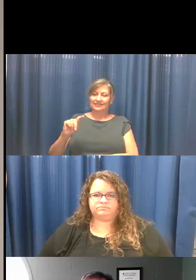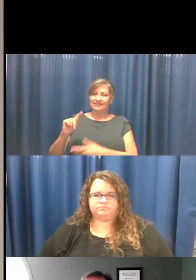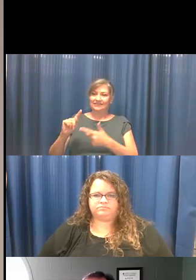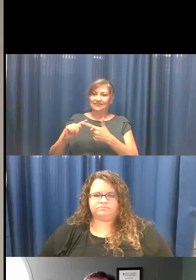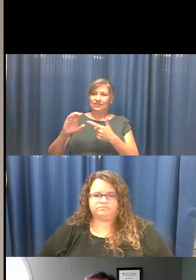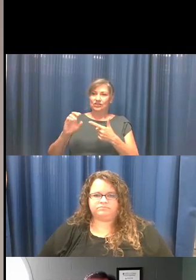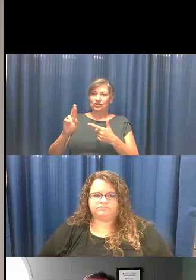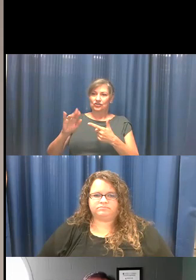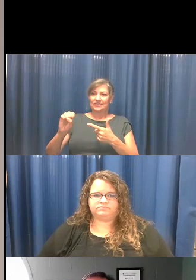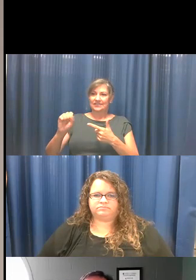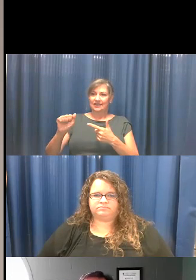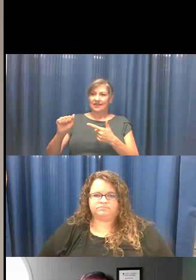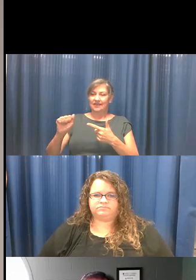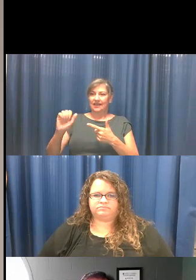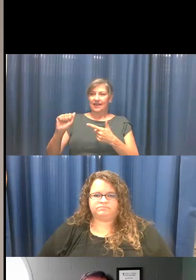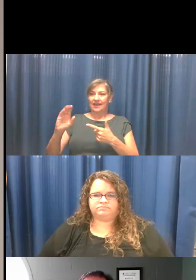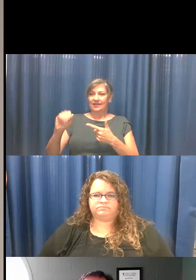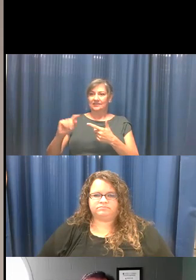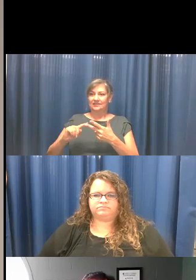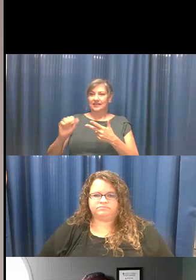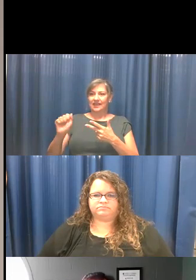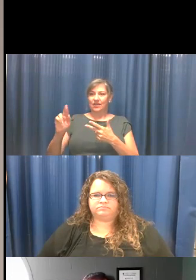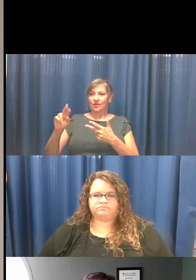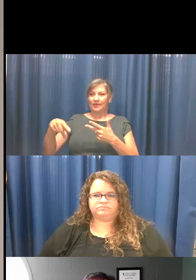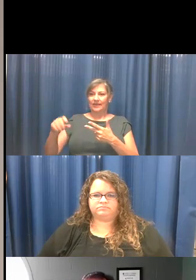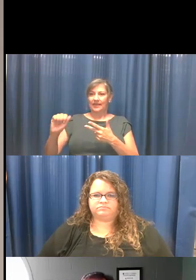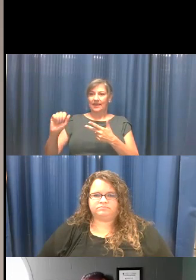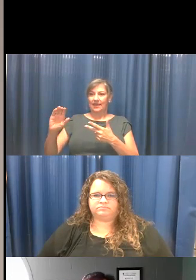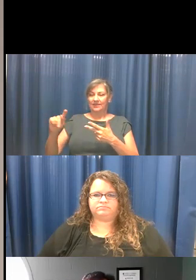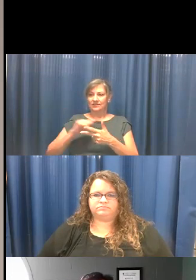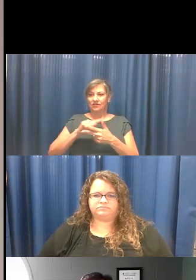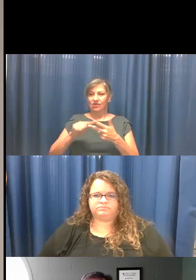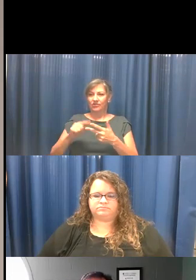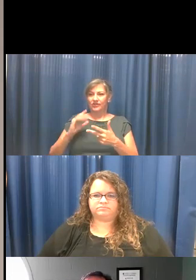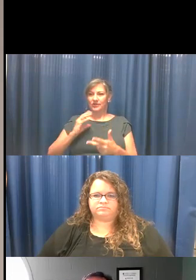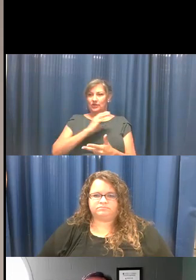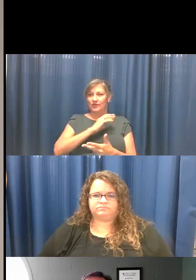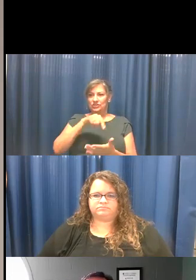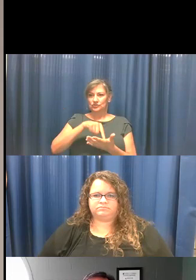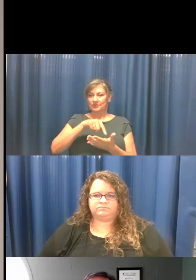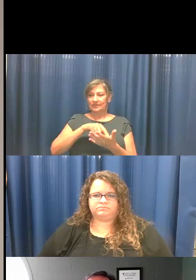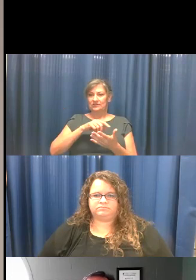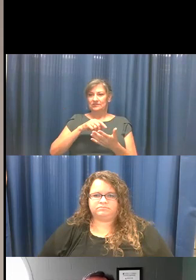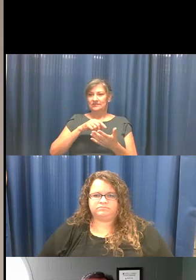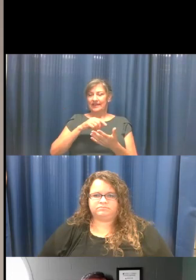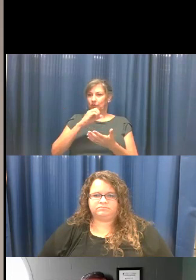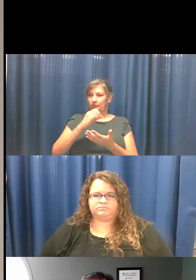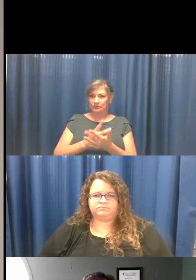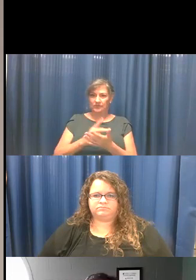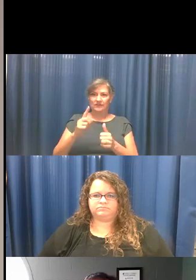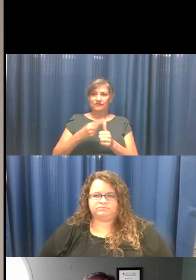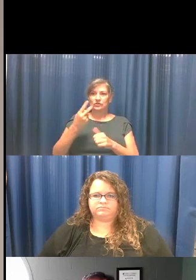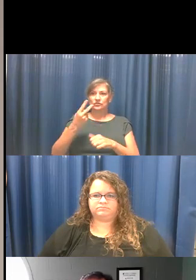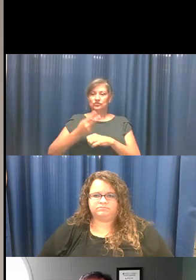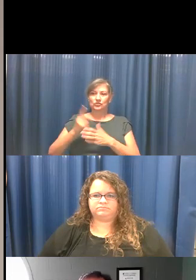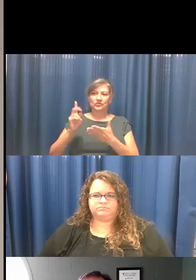Act, and the ARP Act. All of those were congressional bills that passed through, and the first two were signed by President